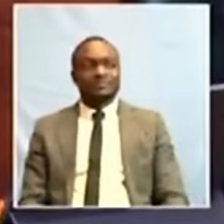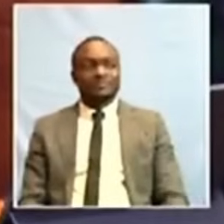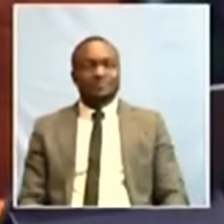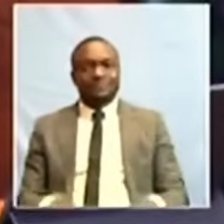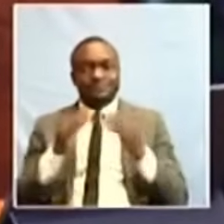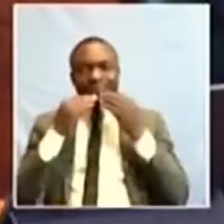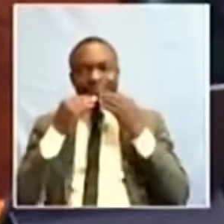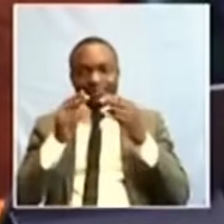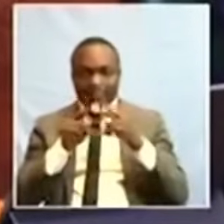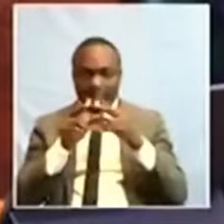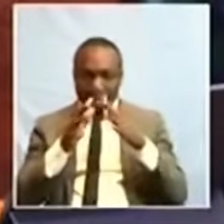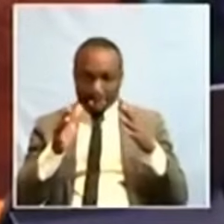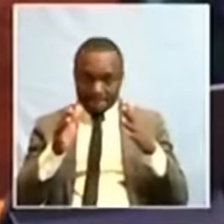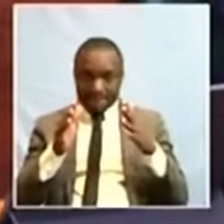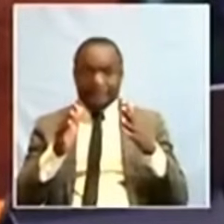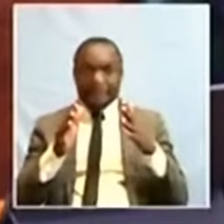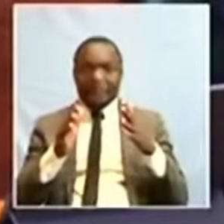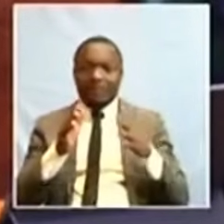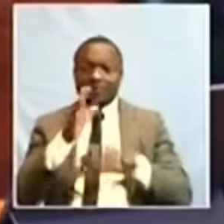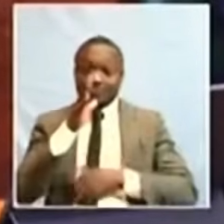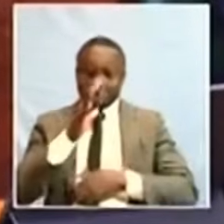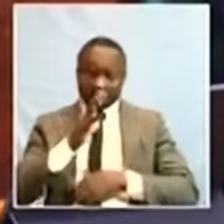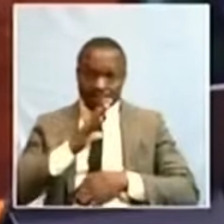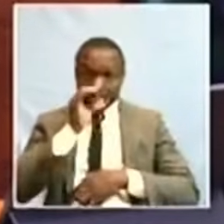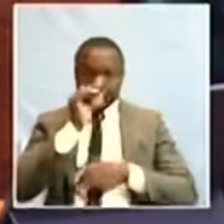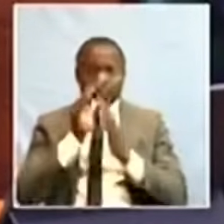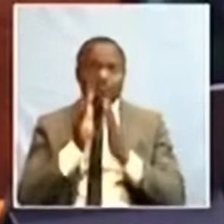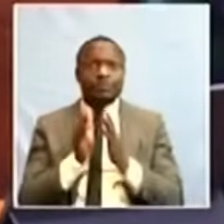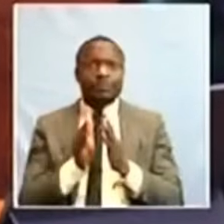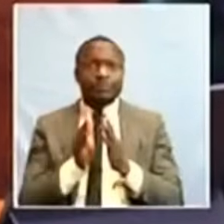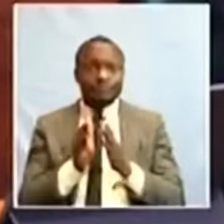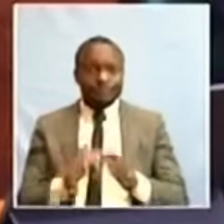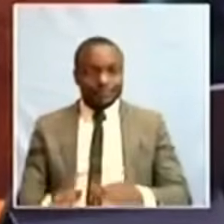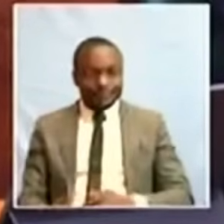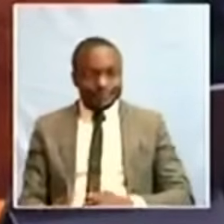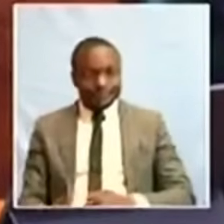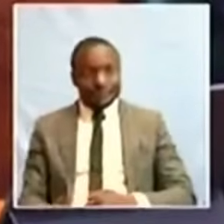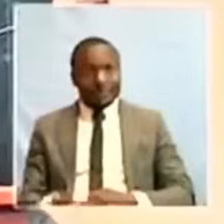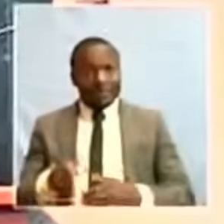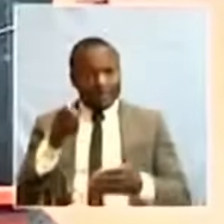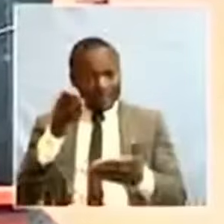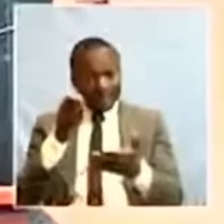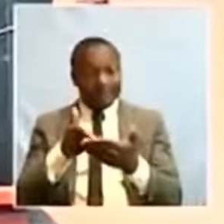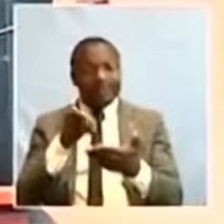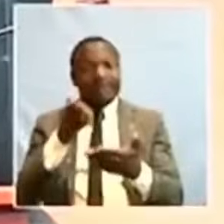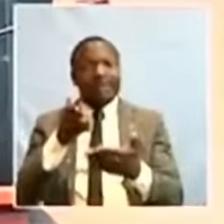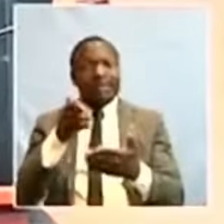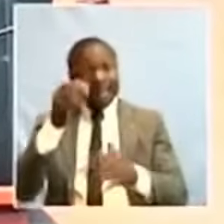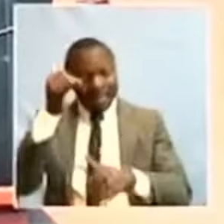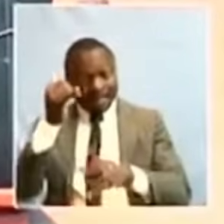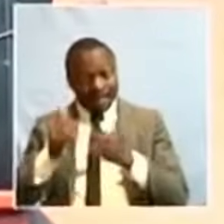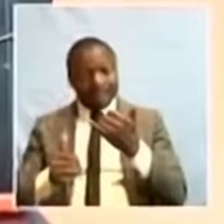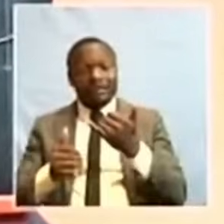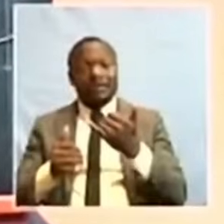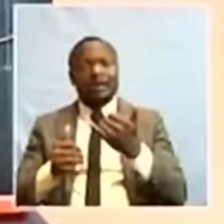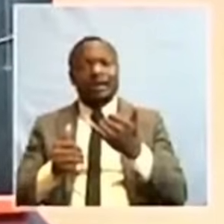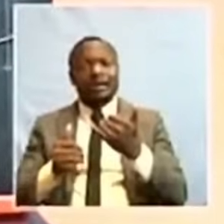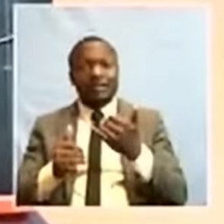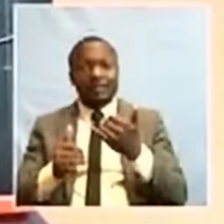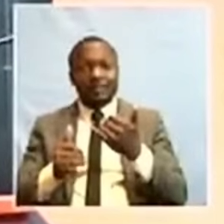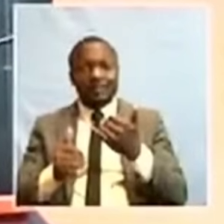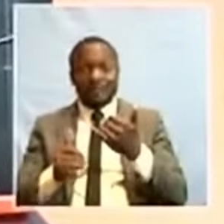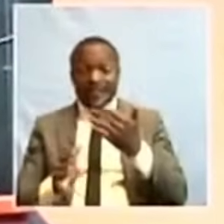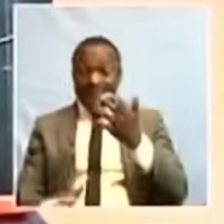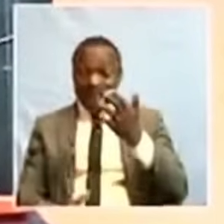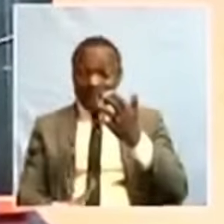Thank you very much, Madam Speaker. This being the last Vice President's question